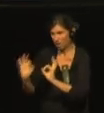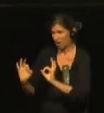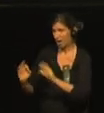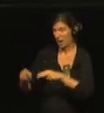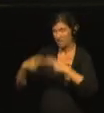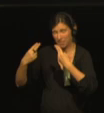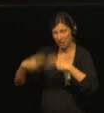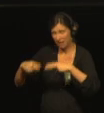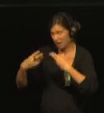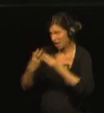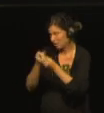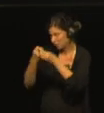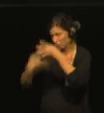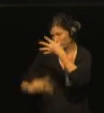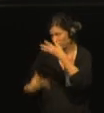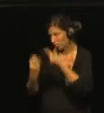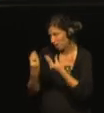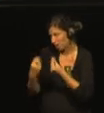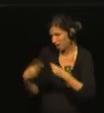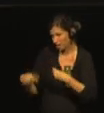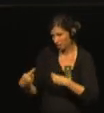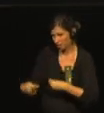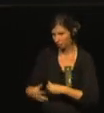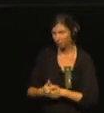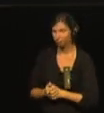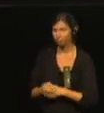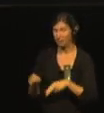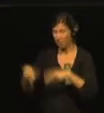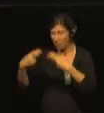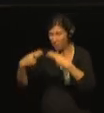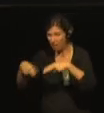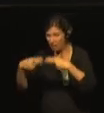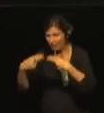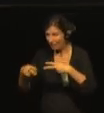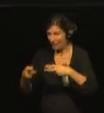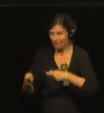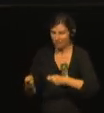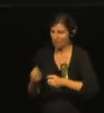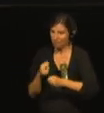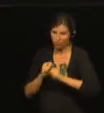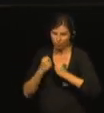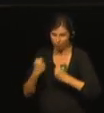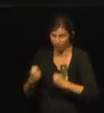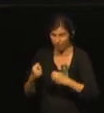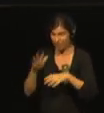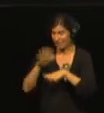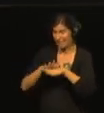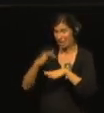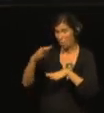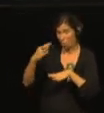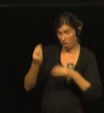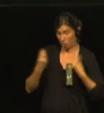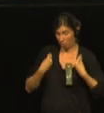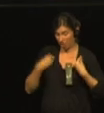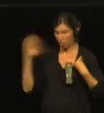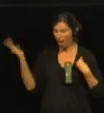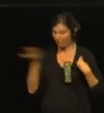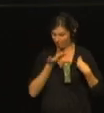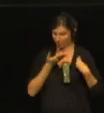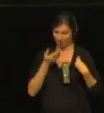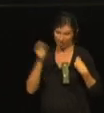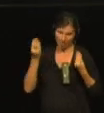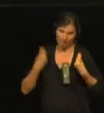they have specific and unique impacts on everyday life. This everyday